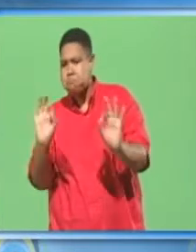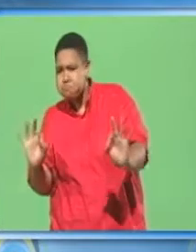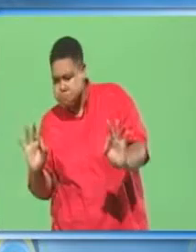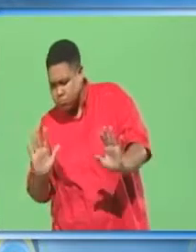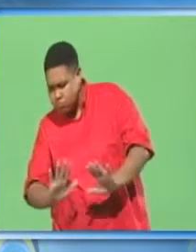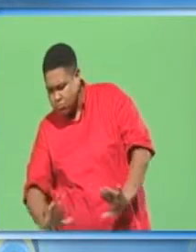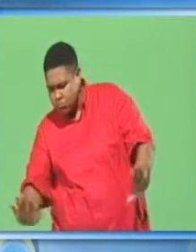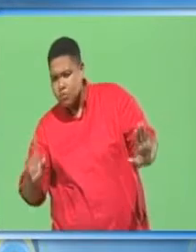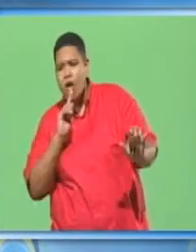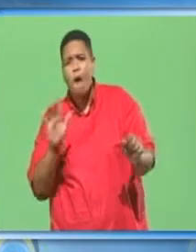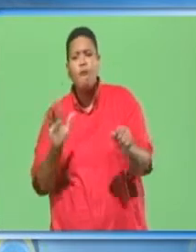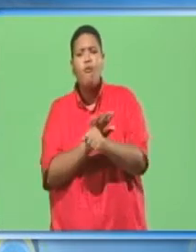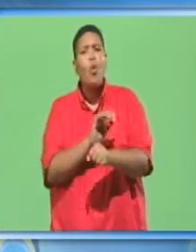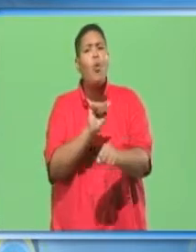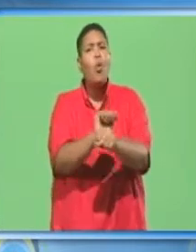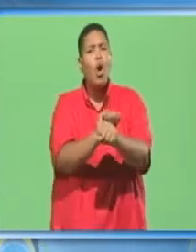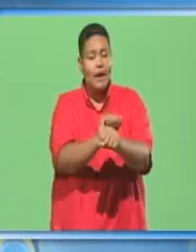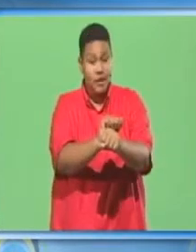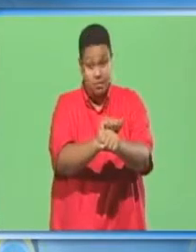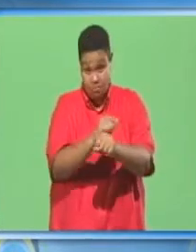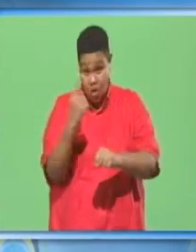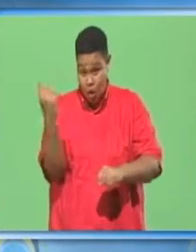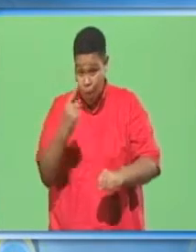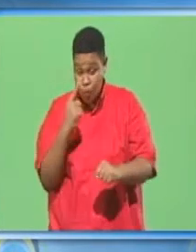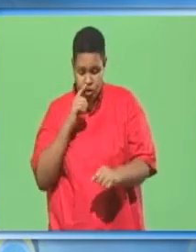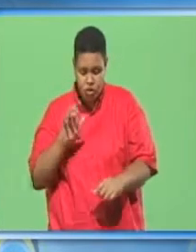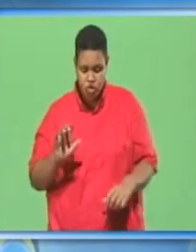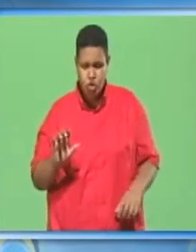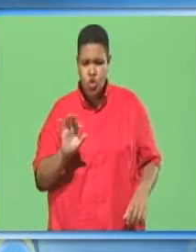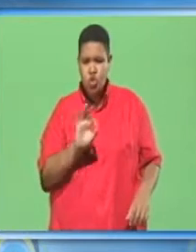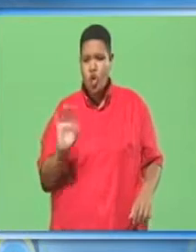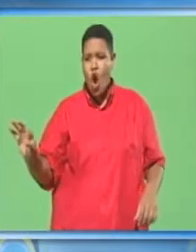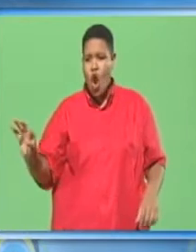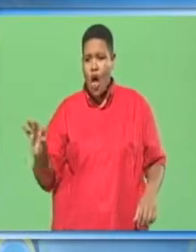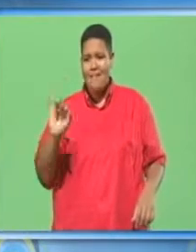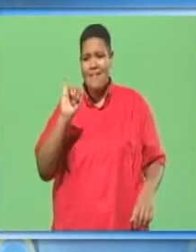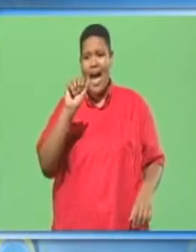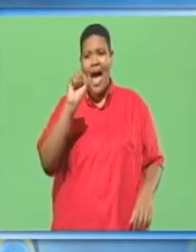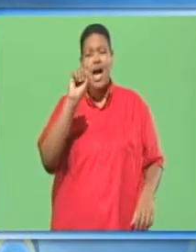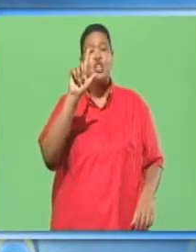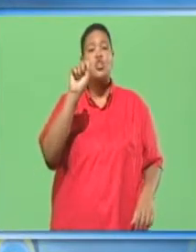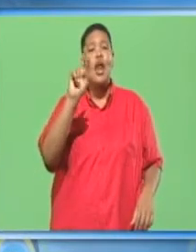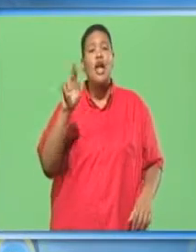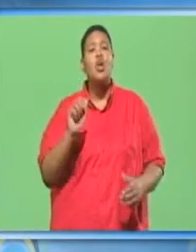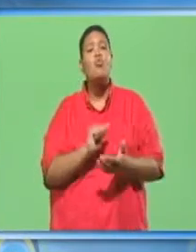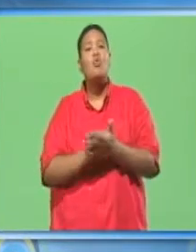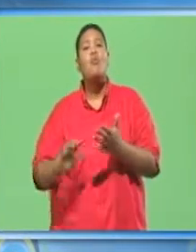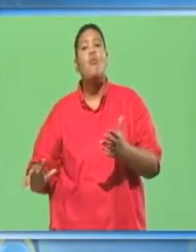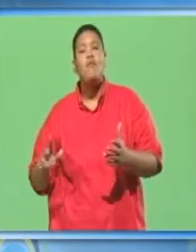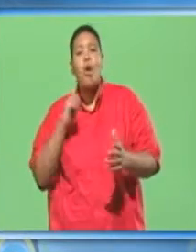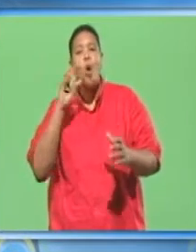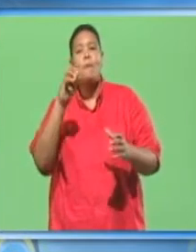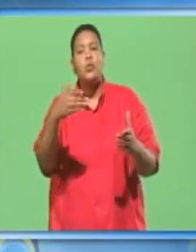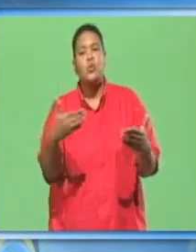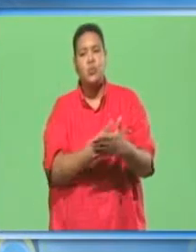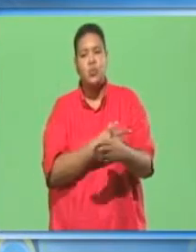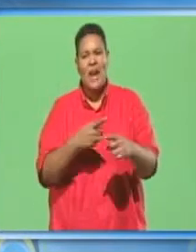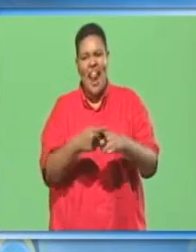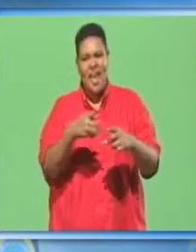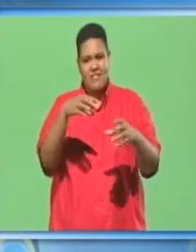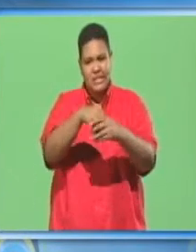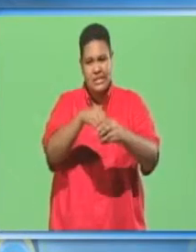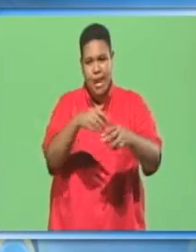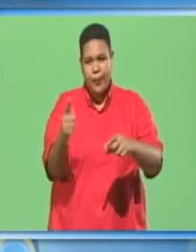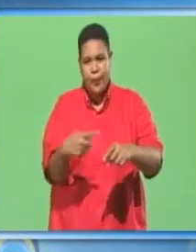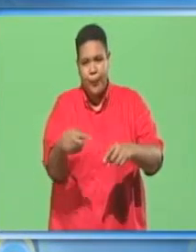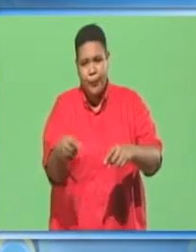and fully functional. Always turn off isolator when removing or installing cutter knives. Make